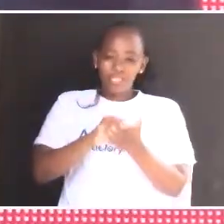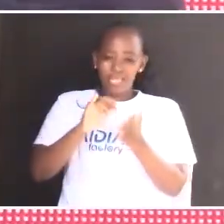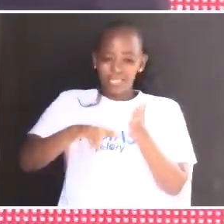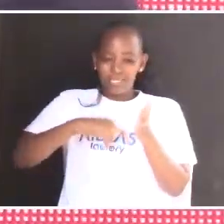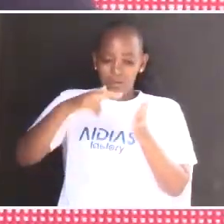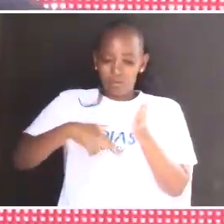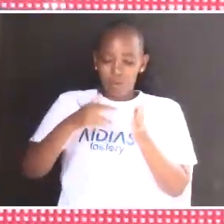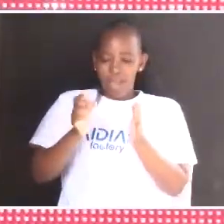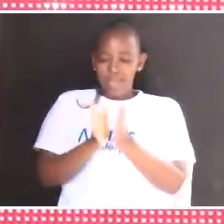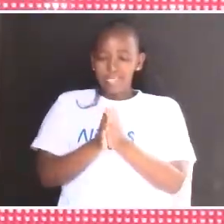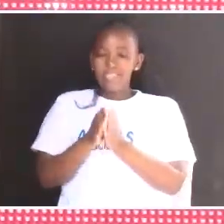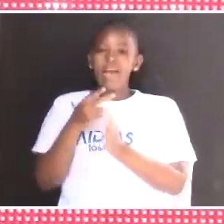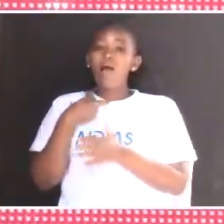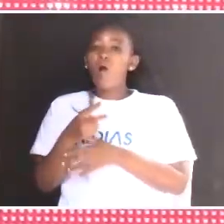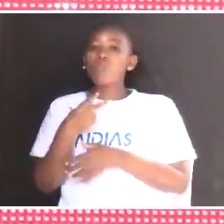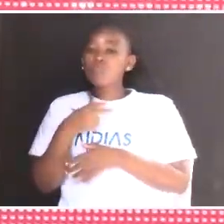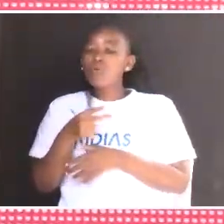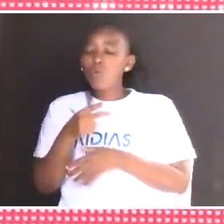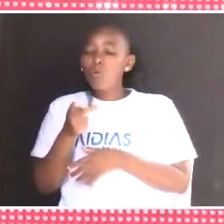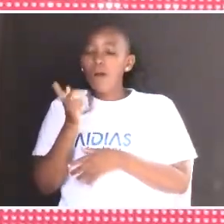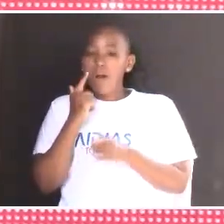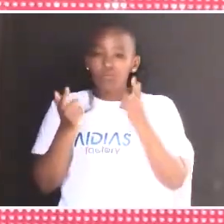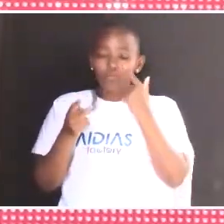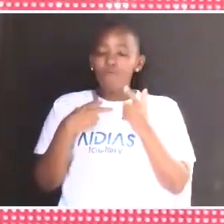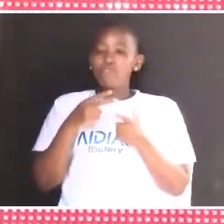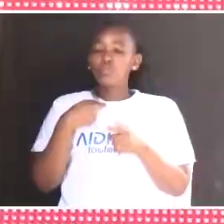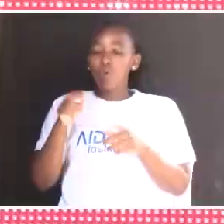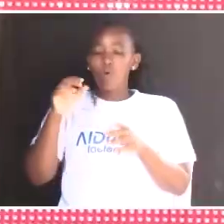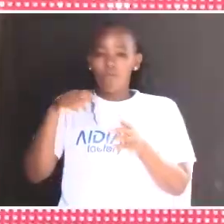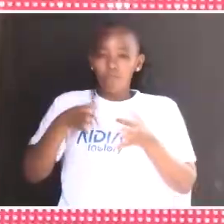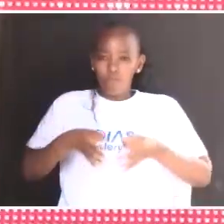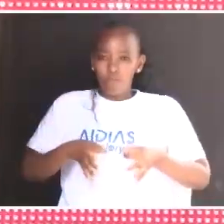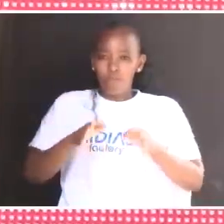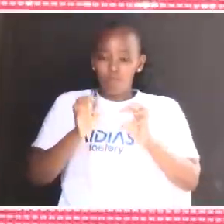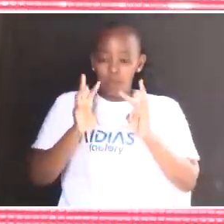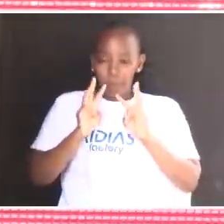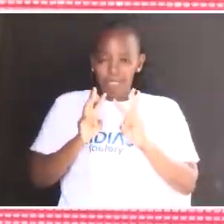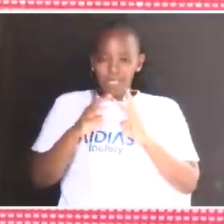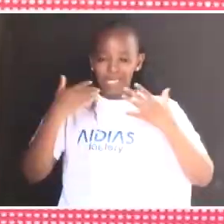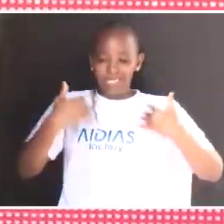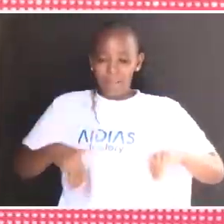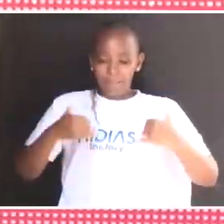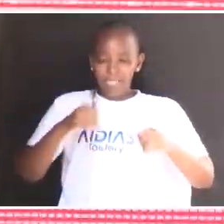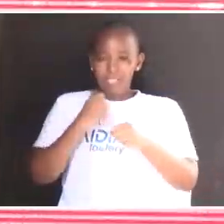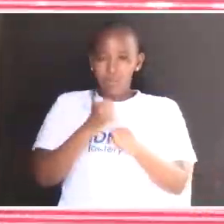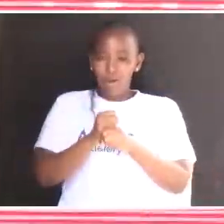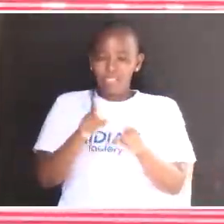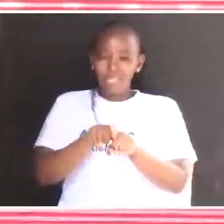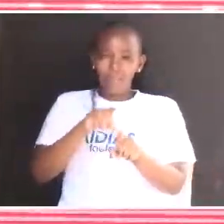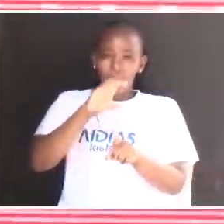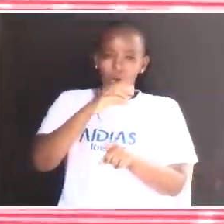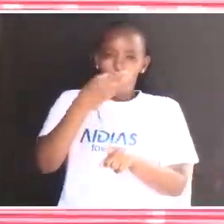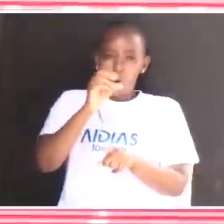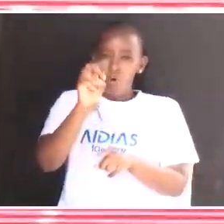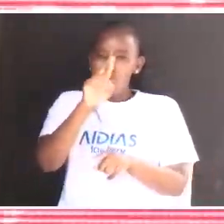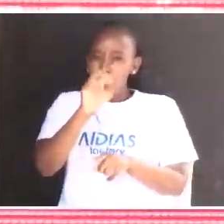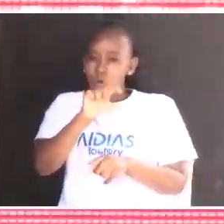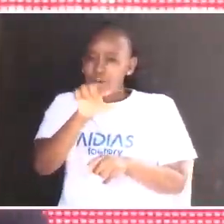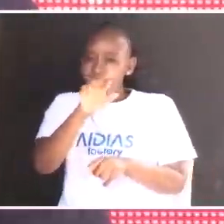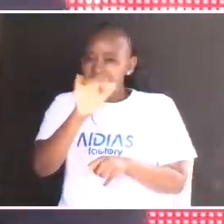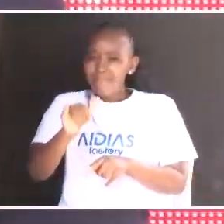in audiovisual format. Dramatic works such as choreography, dance